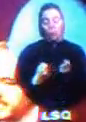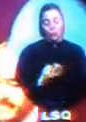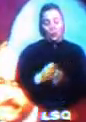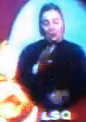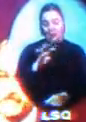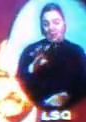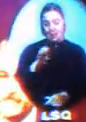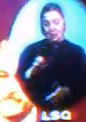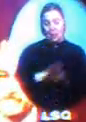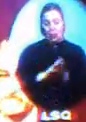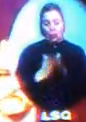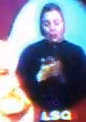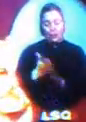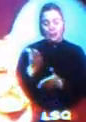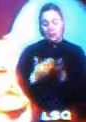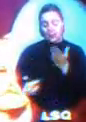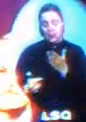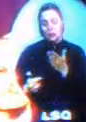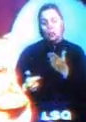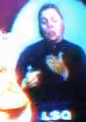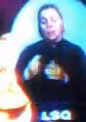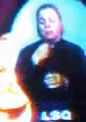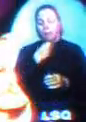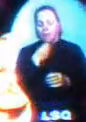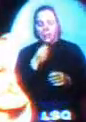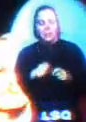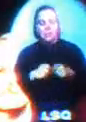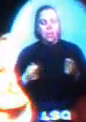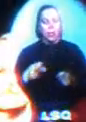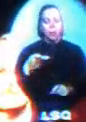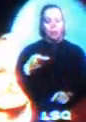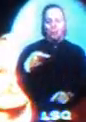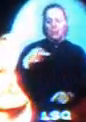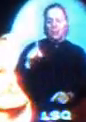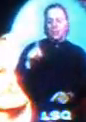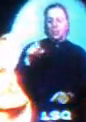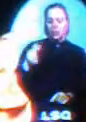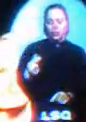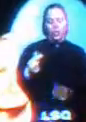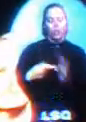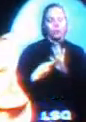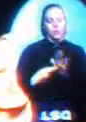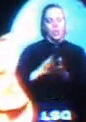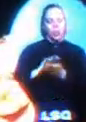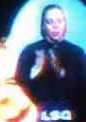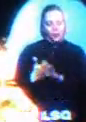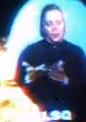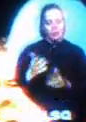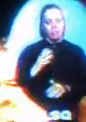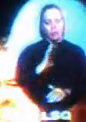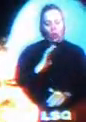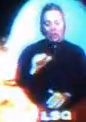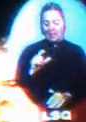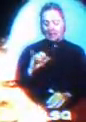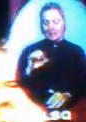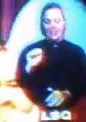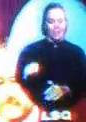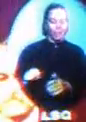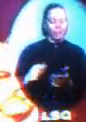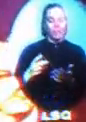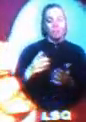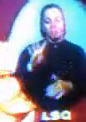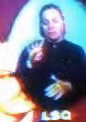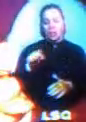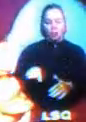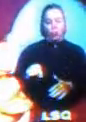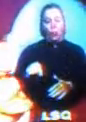television, and interactive media companies, 150 chief executives across Canada representing companies with $4.5 trillion in assets, 38